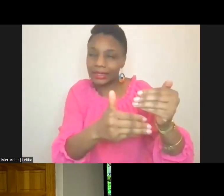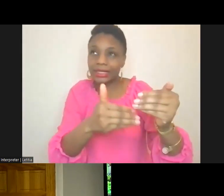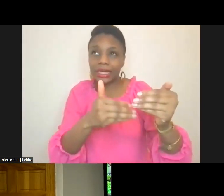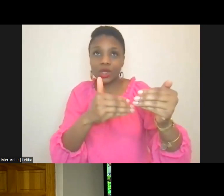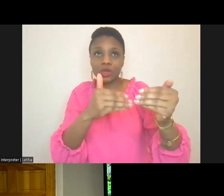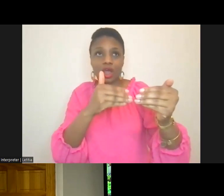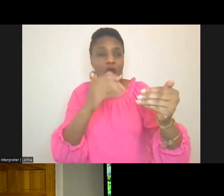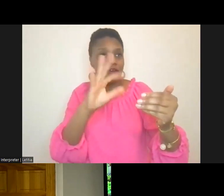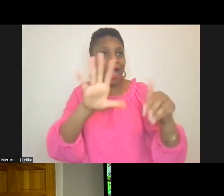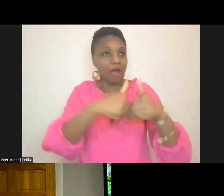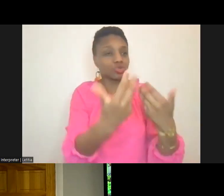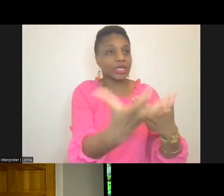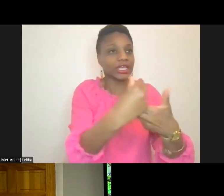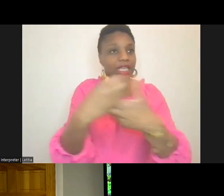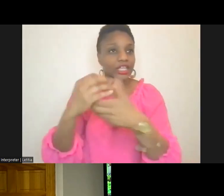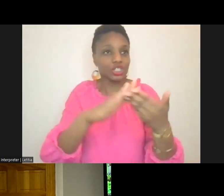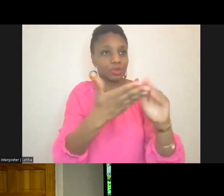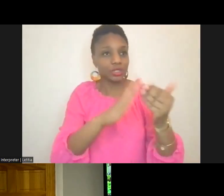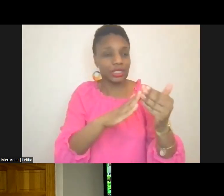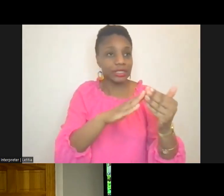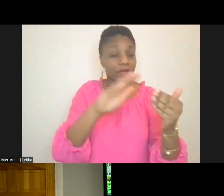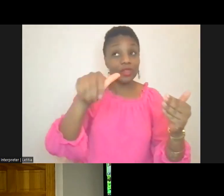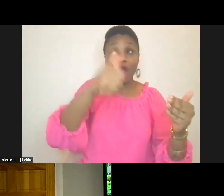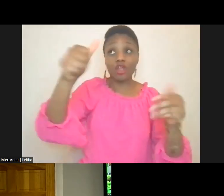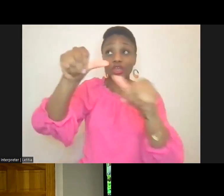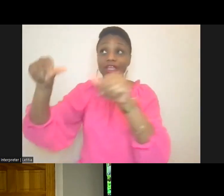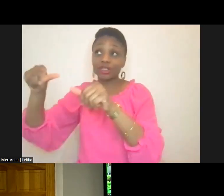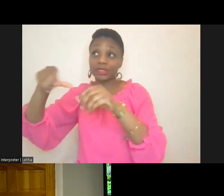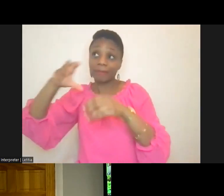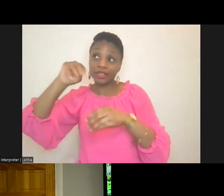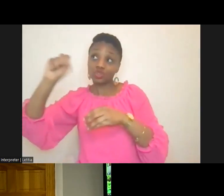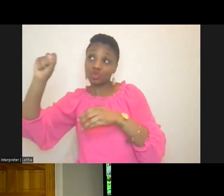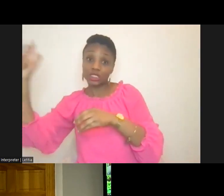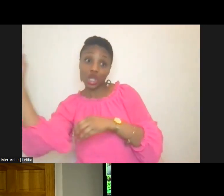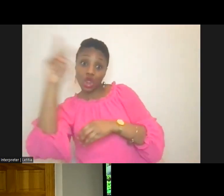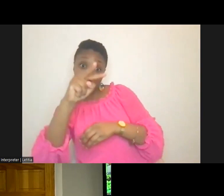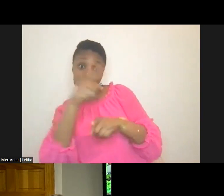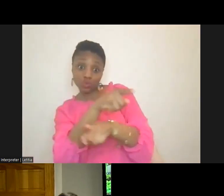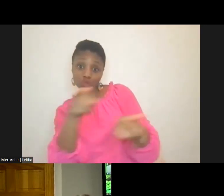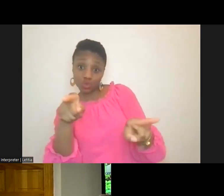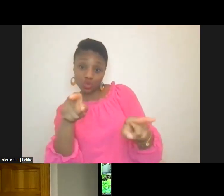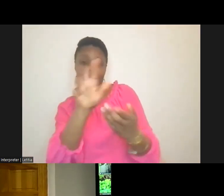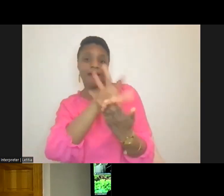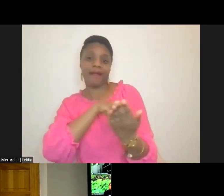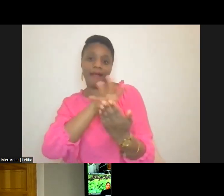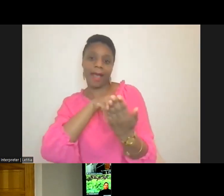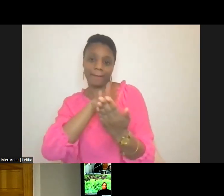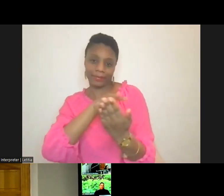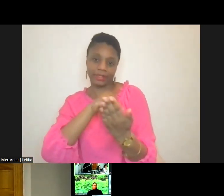think that's a very good thing. So thank you for starting to work on that. Thank you.